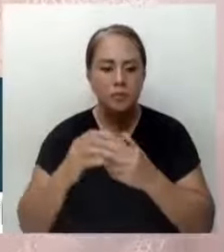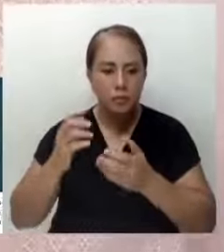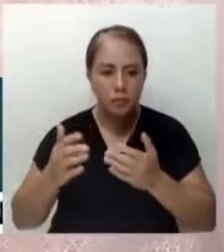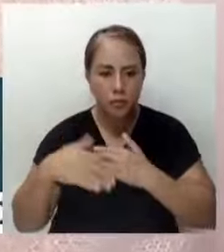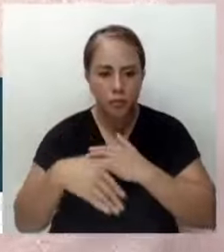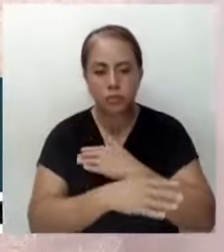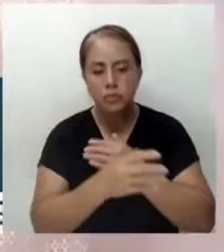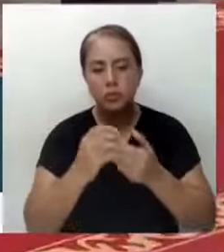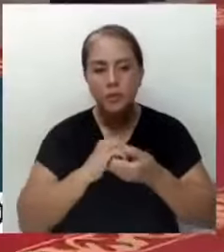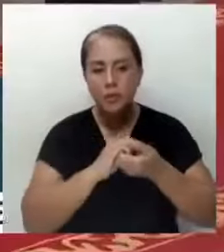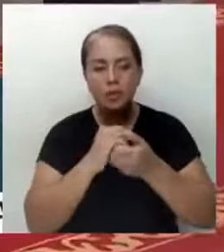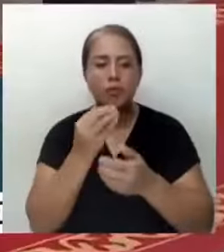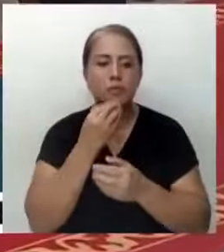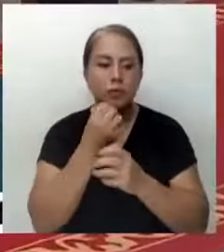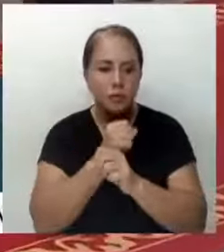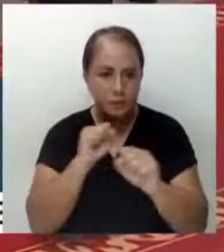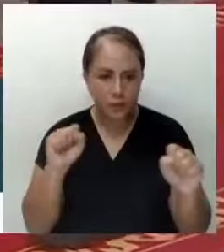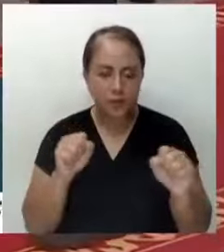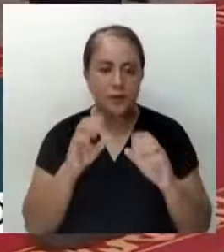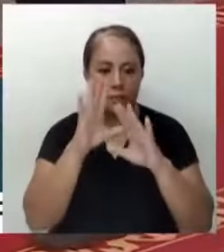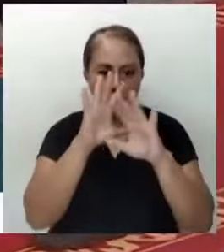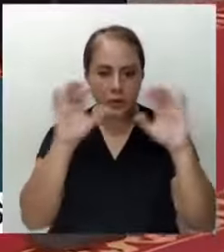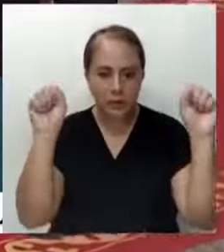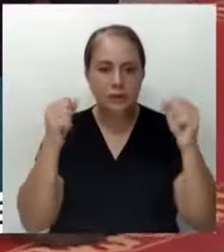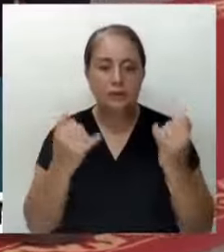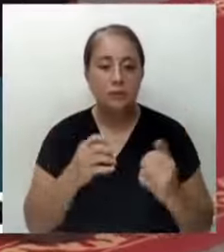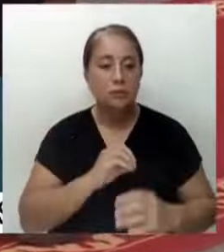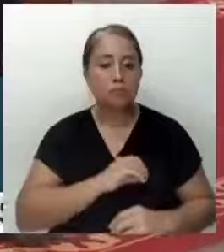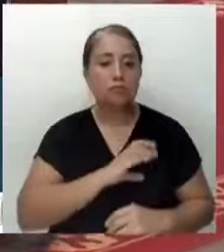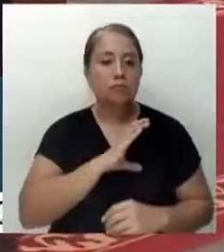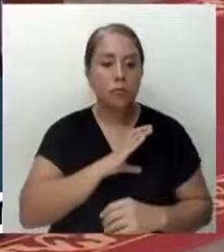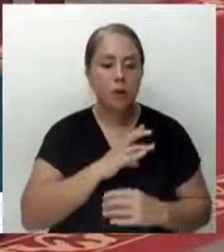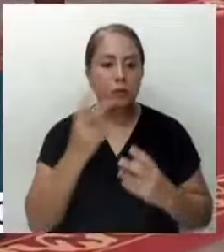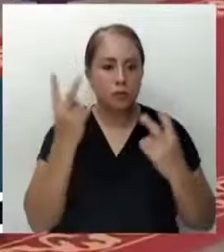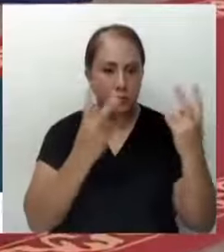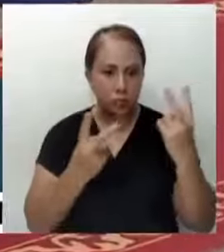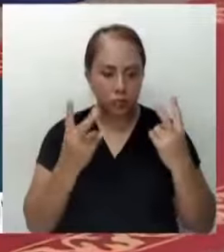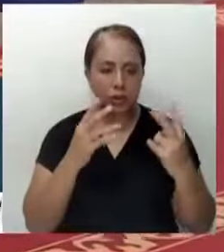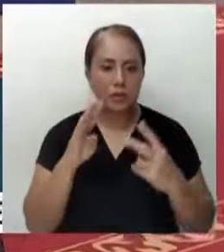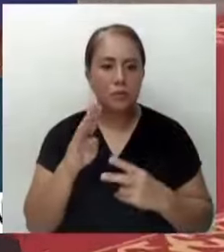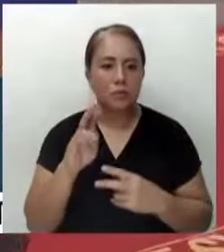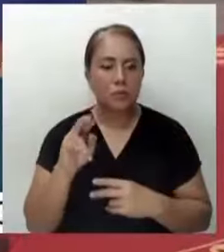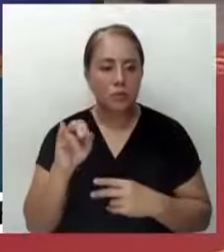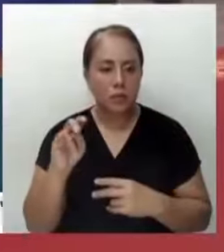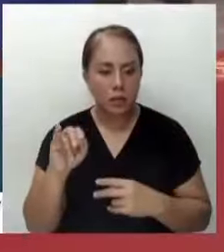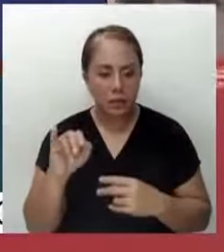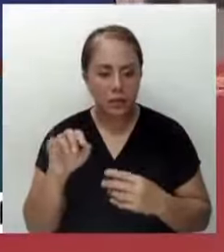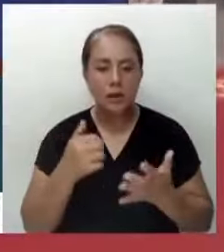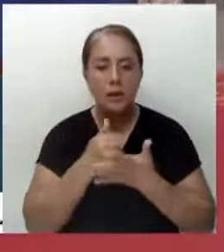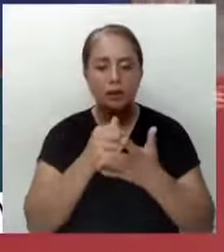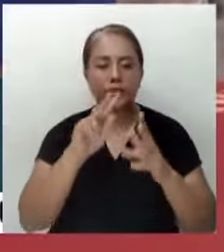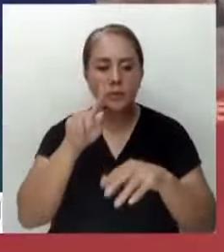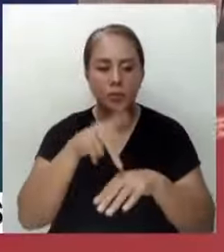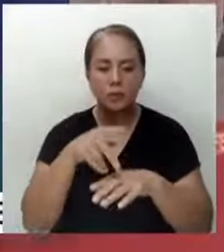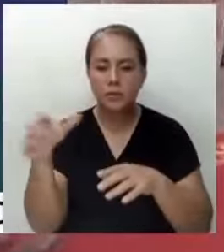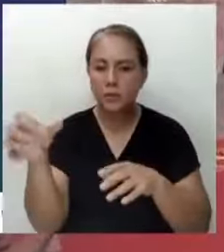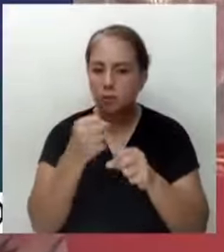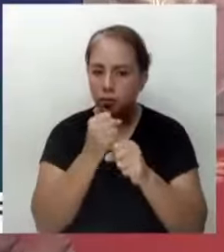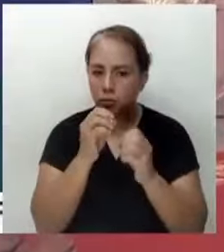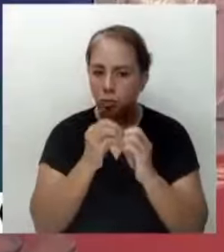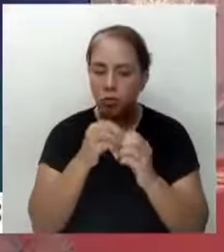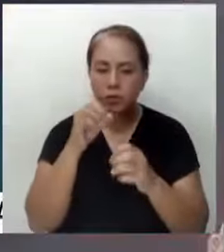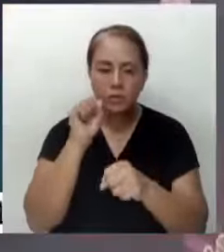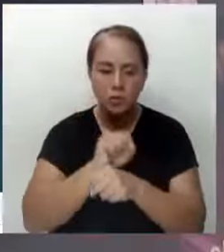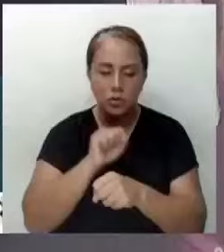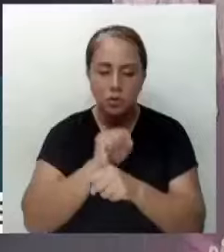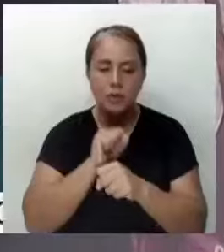food security. The president is quite confident that his visit here in Brunei will help the Philippines secure more jobs and investments.